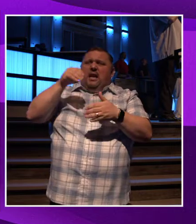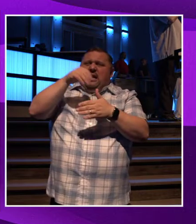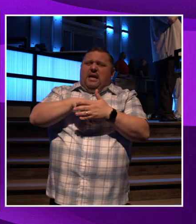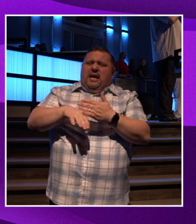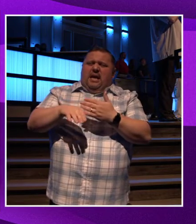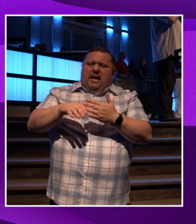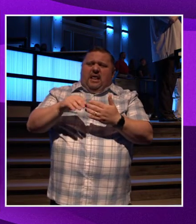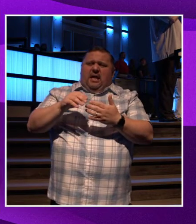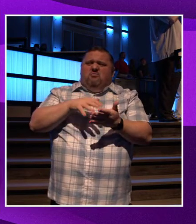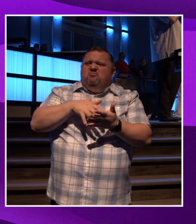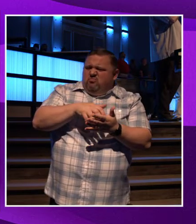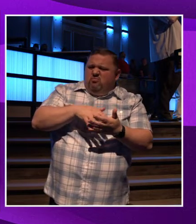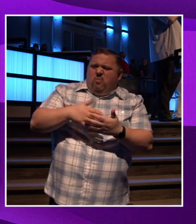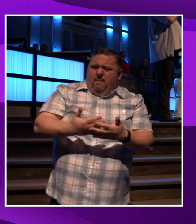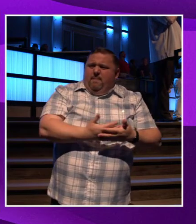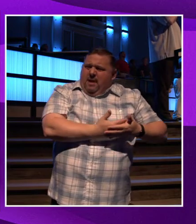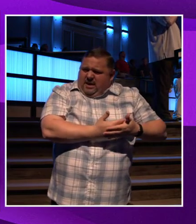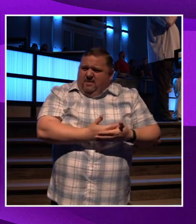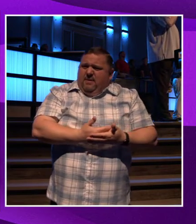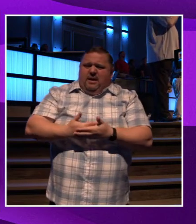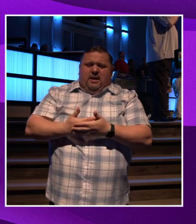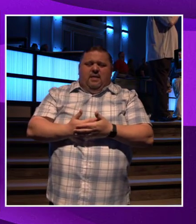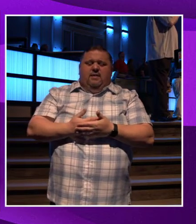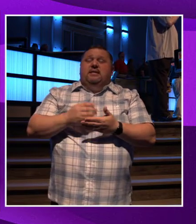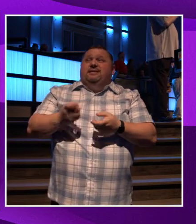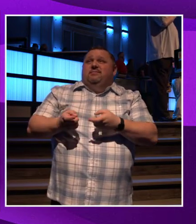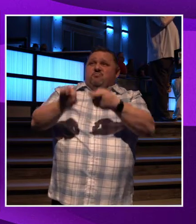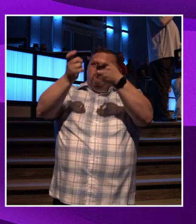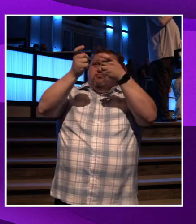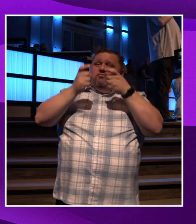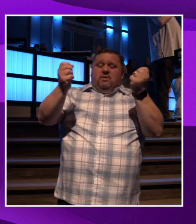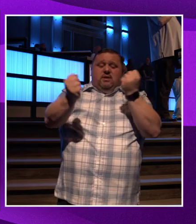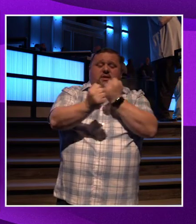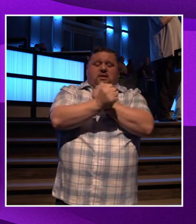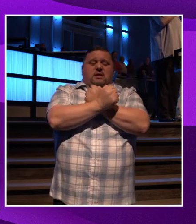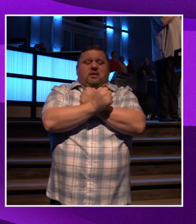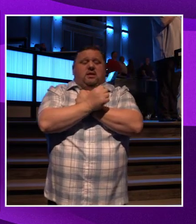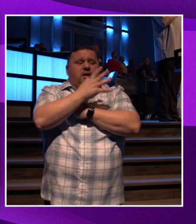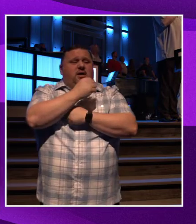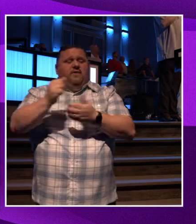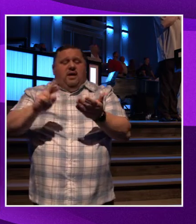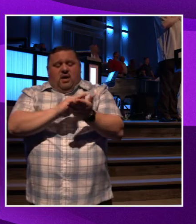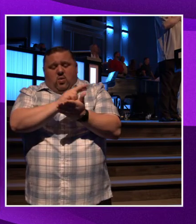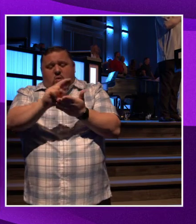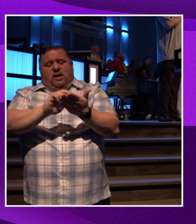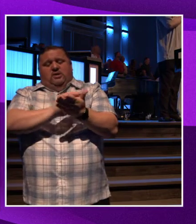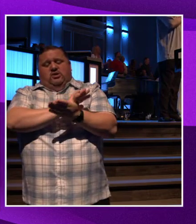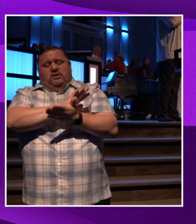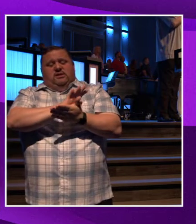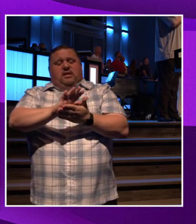in helpless babe, this gift of love and